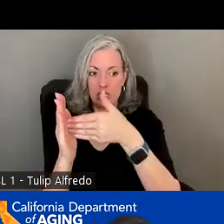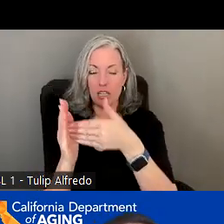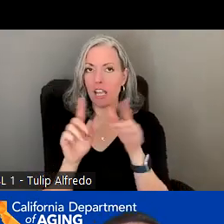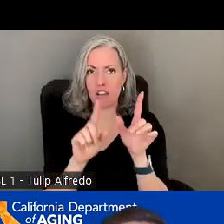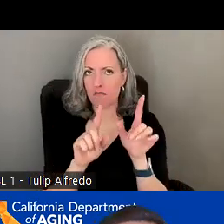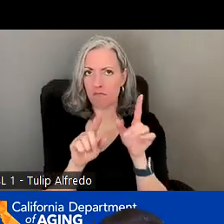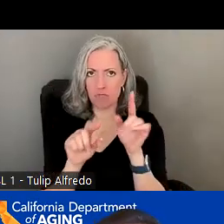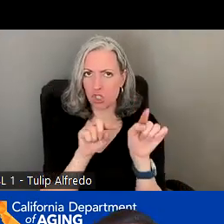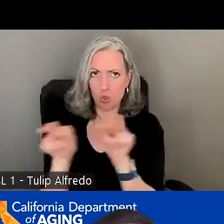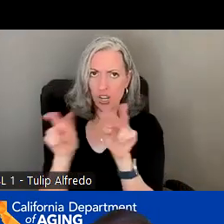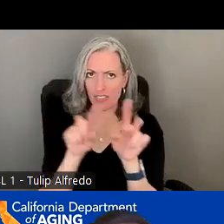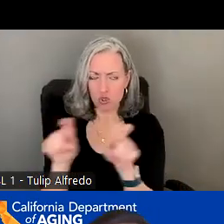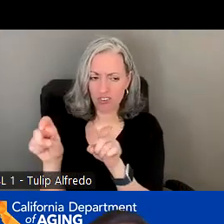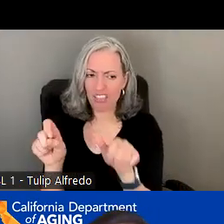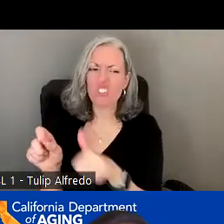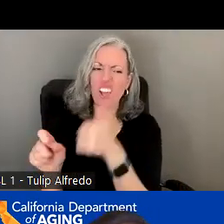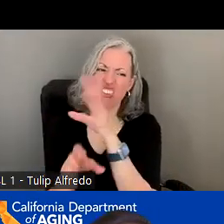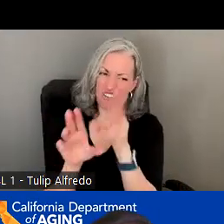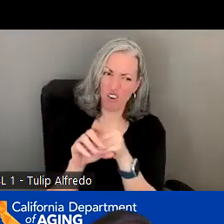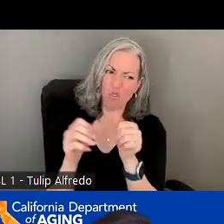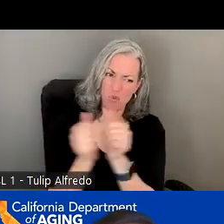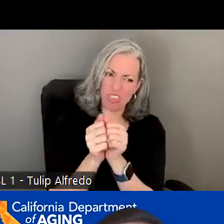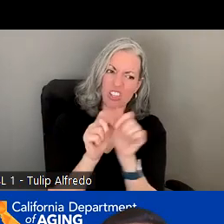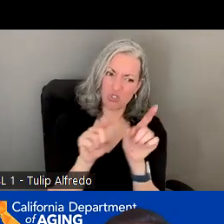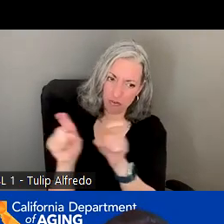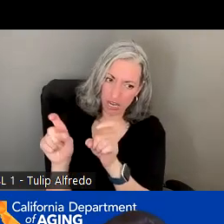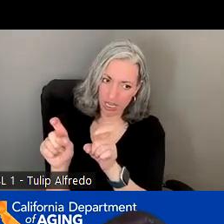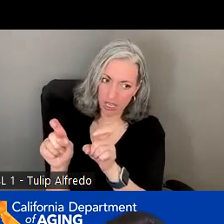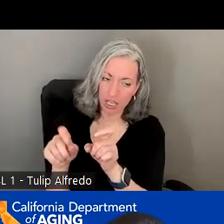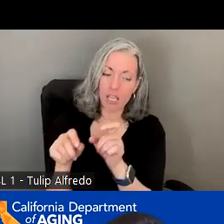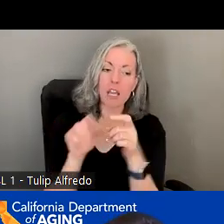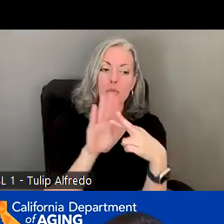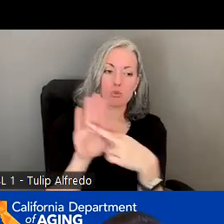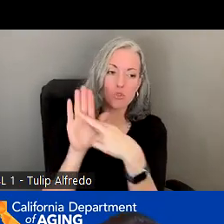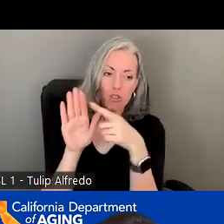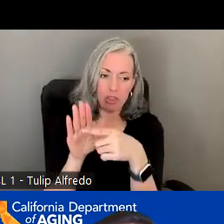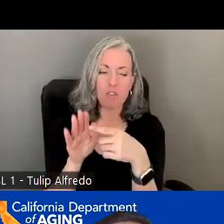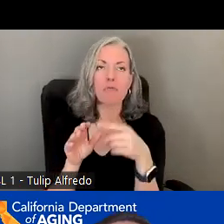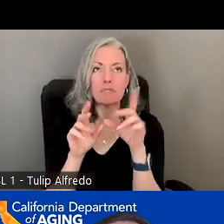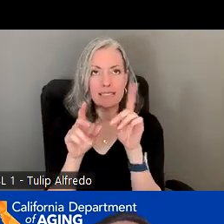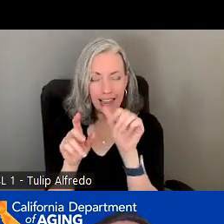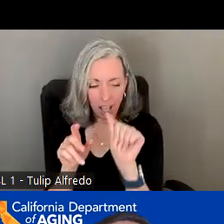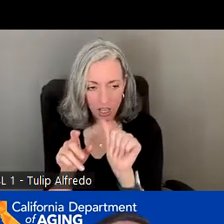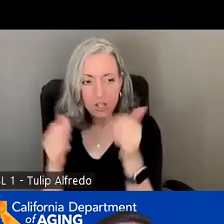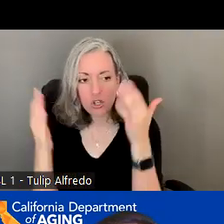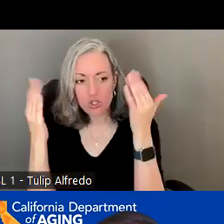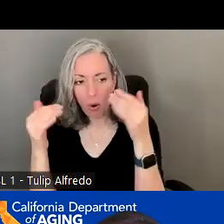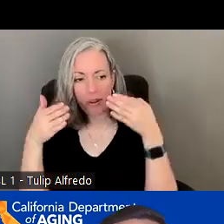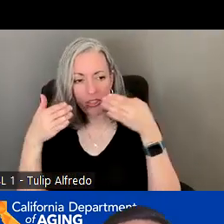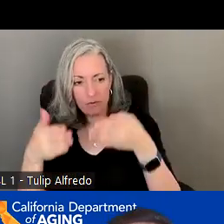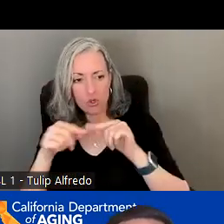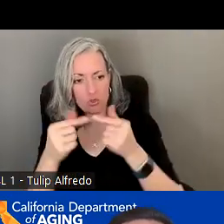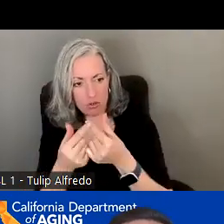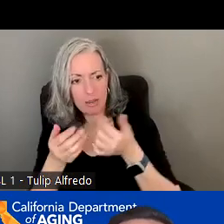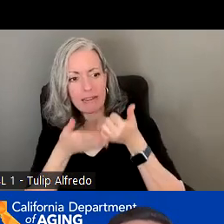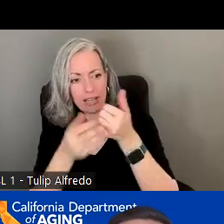data. There's probably other nuance among experiences. They may not be reflected just with the actual survey data. So we're hoping that the focus groups allow folks to